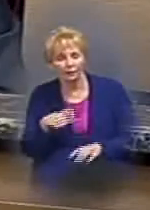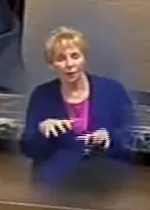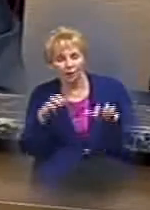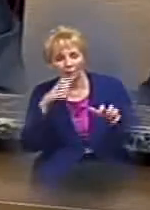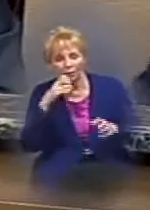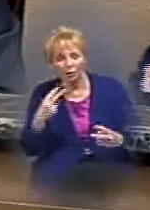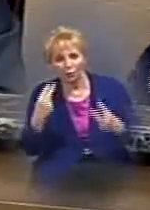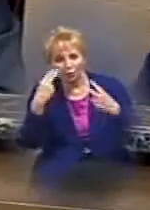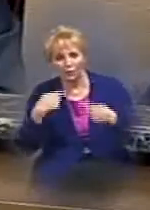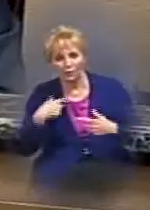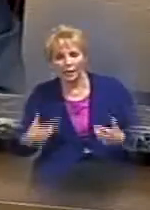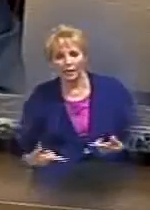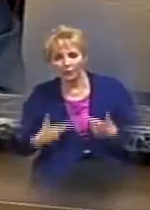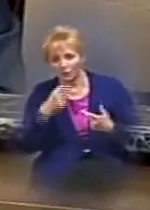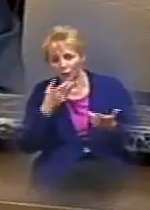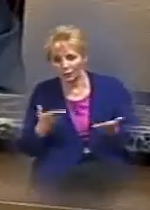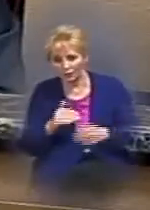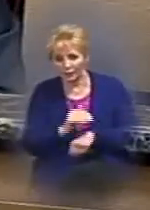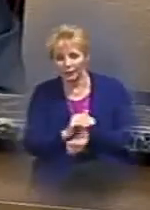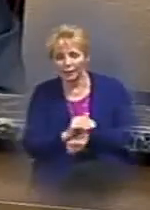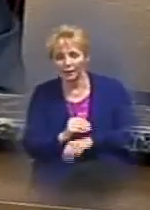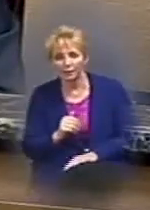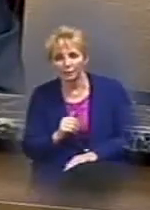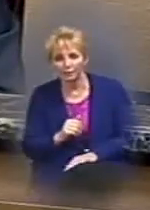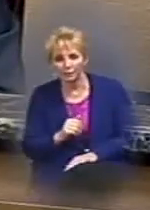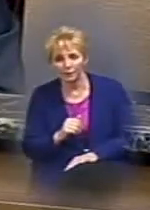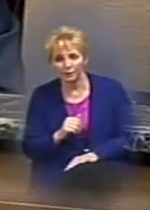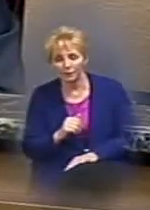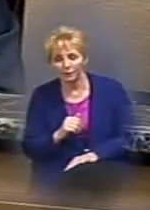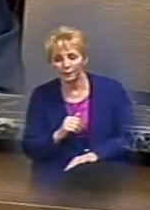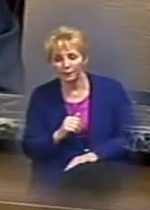watching us live and the ones who are here tonight is